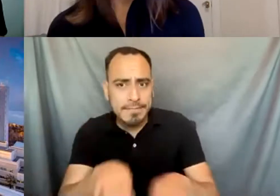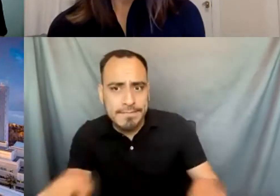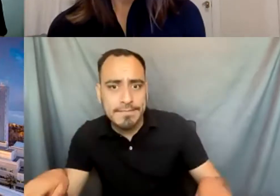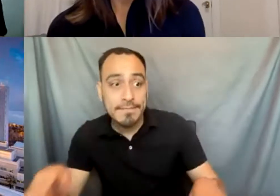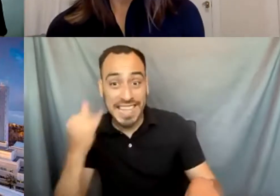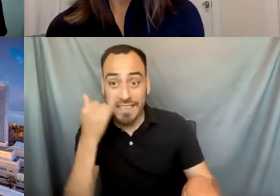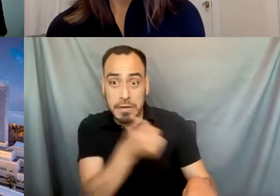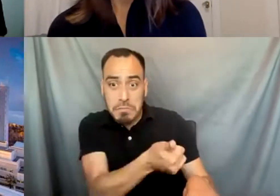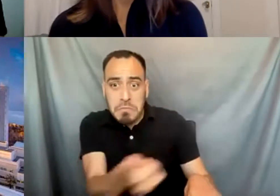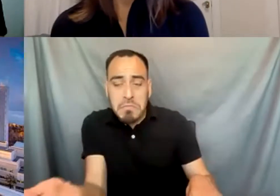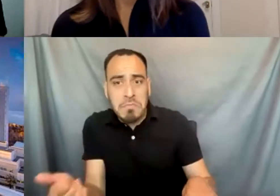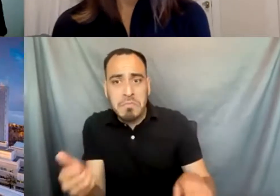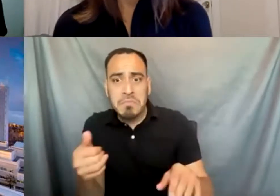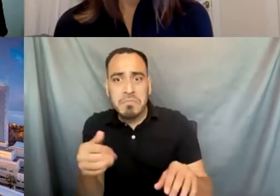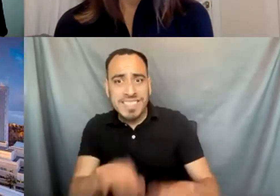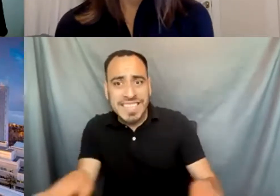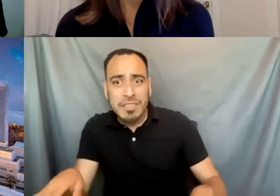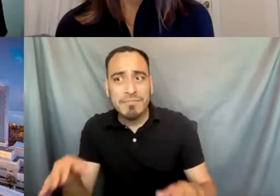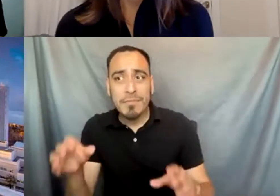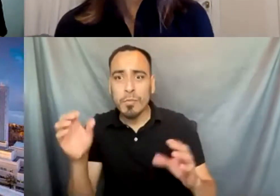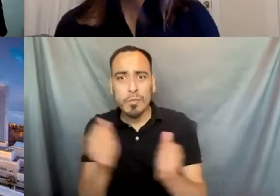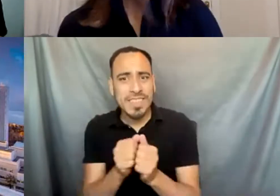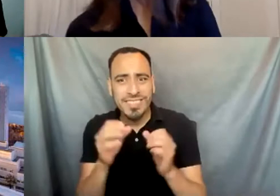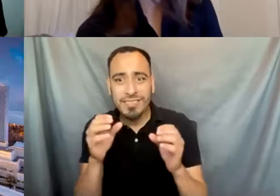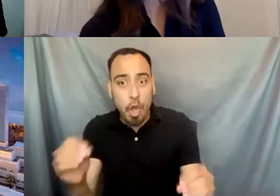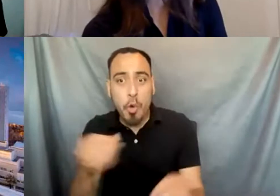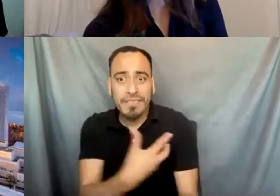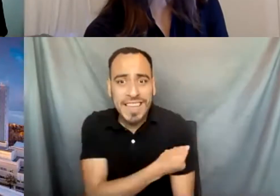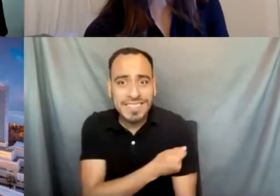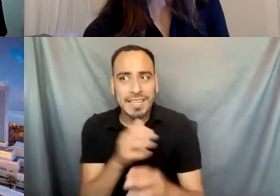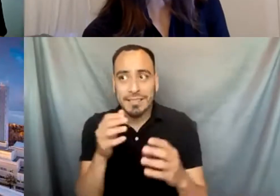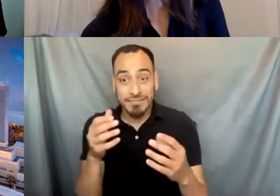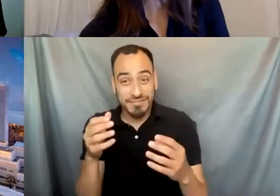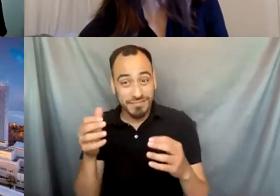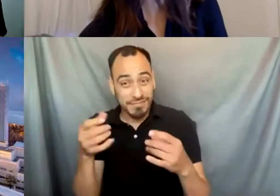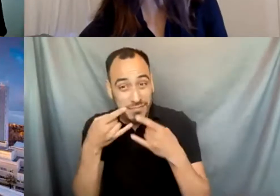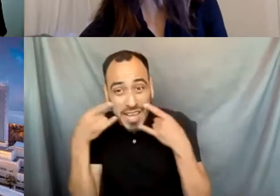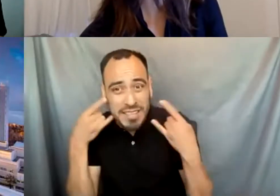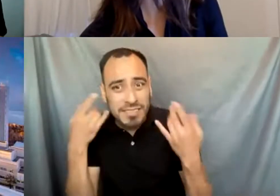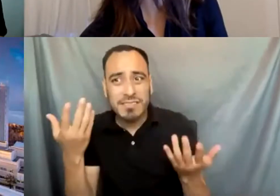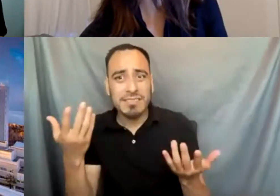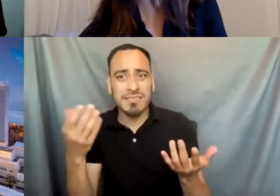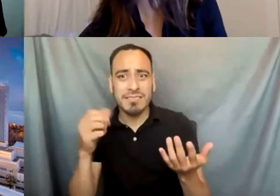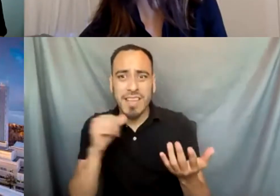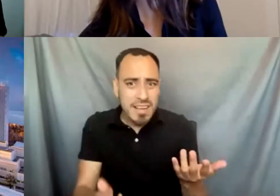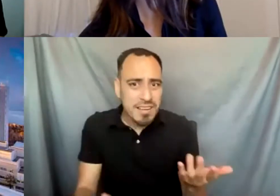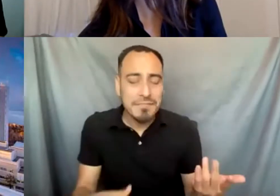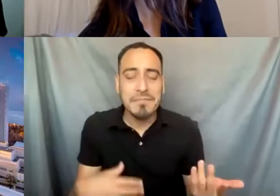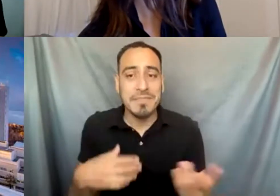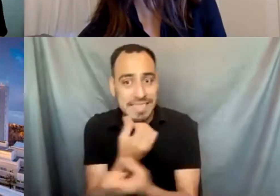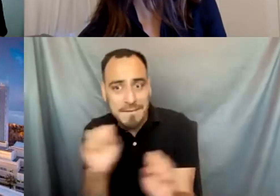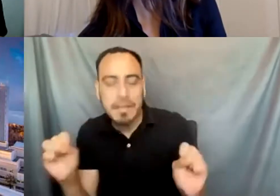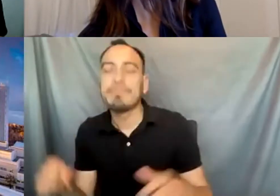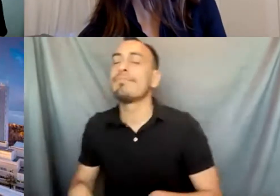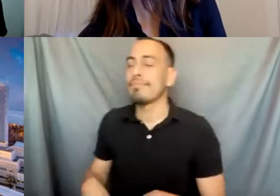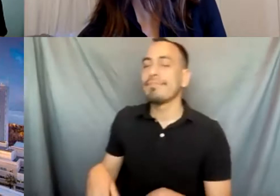vaccinated? Yeah, well, that's a really interesting question. I think I would probably say